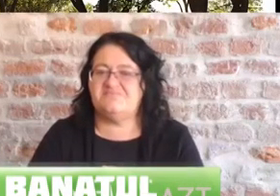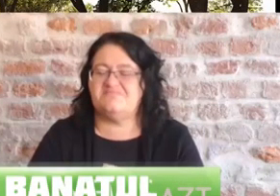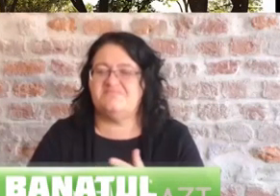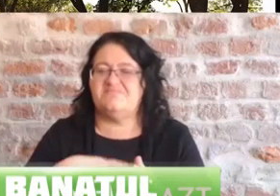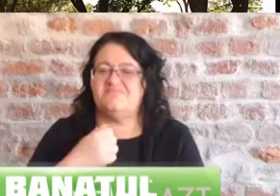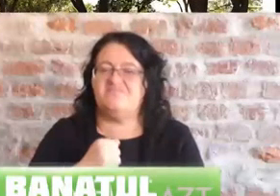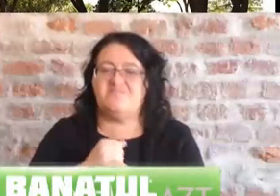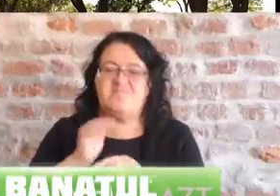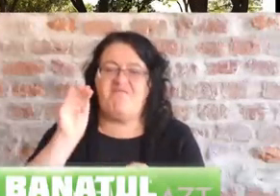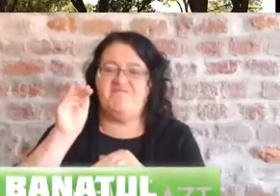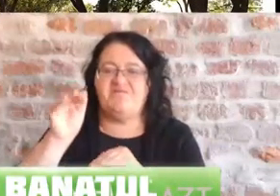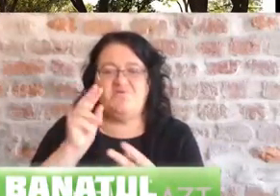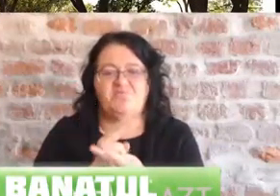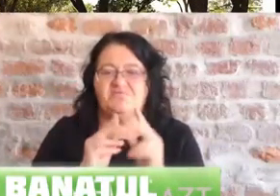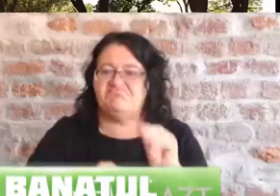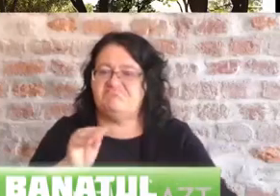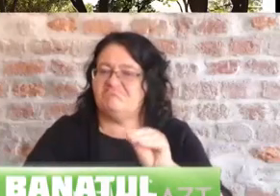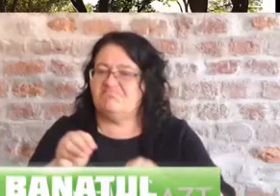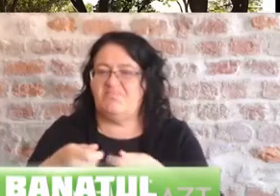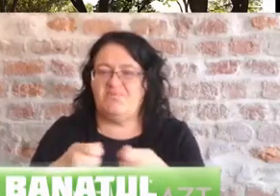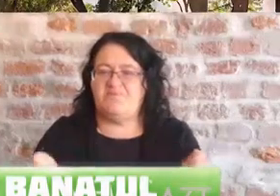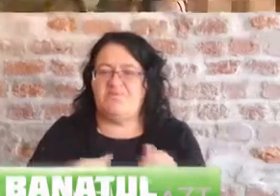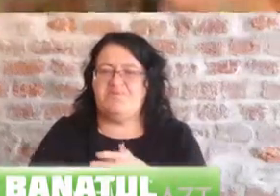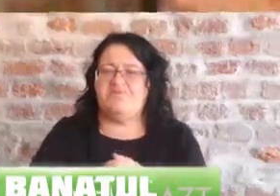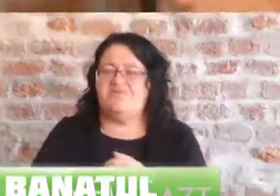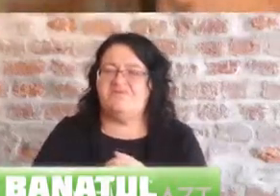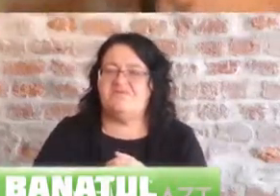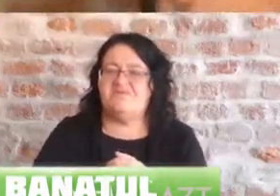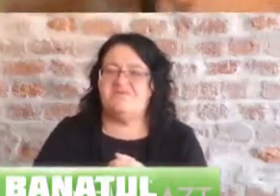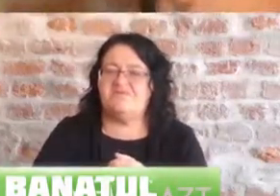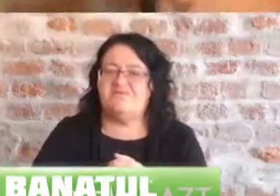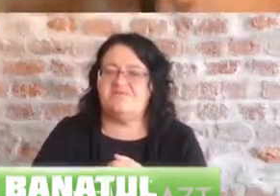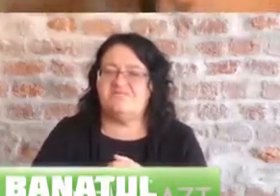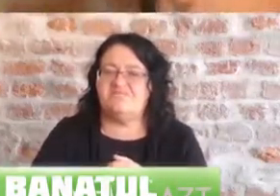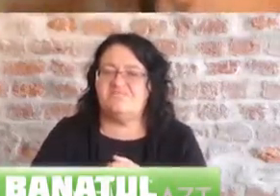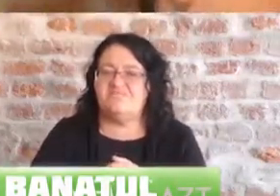which featured the planting of